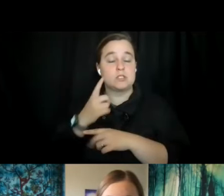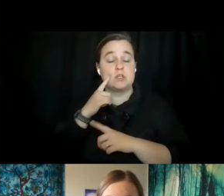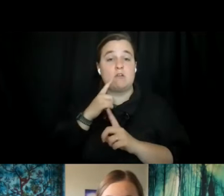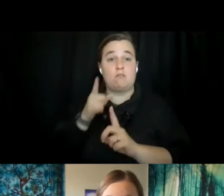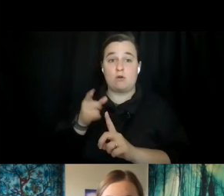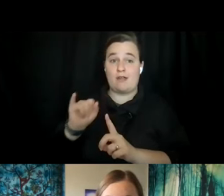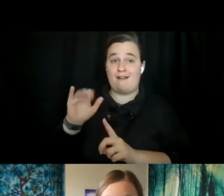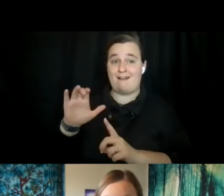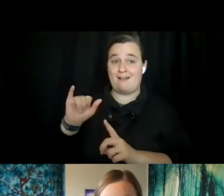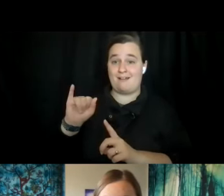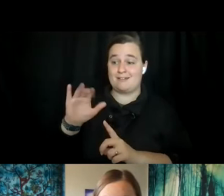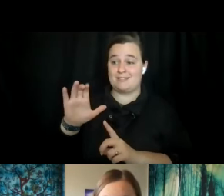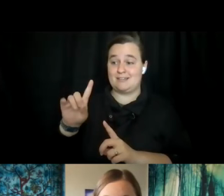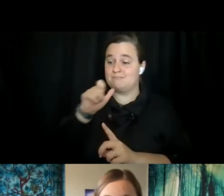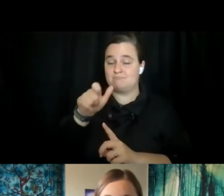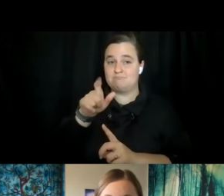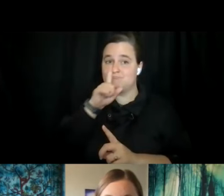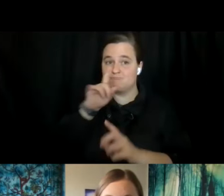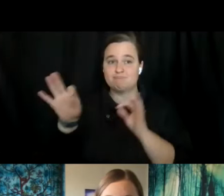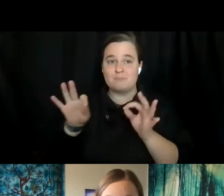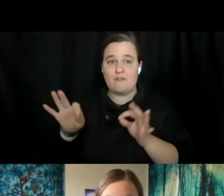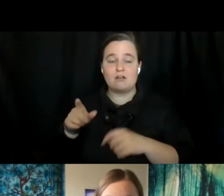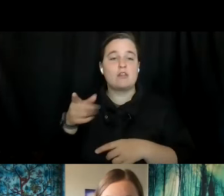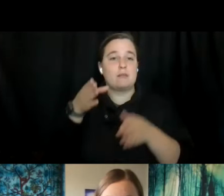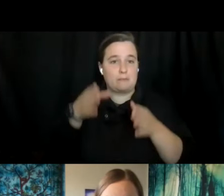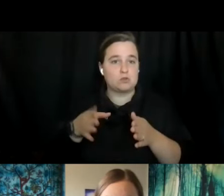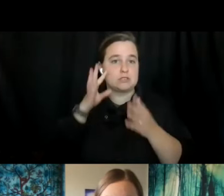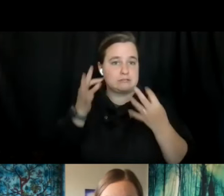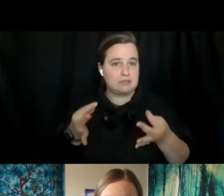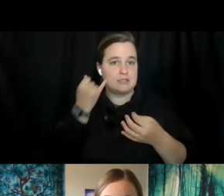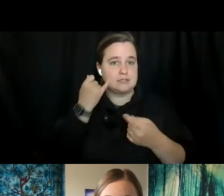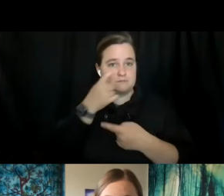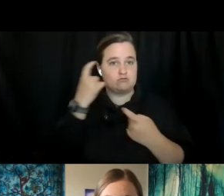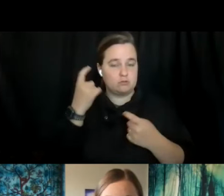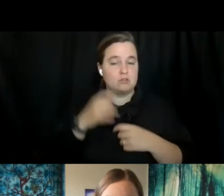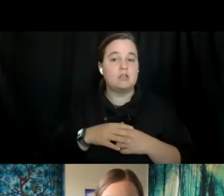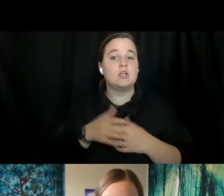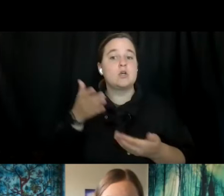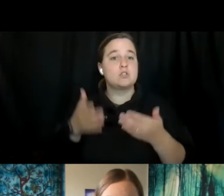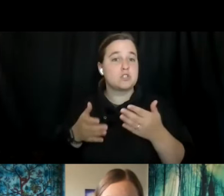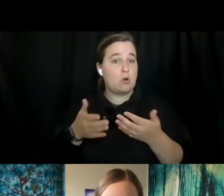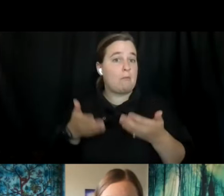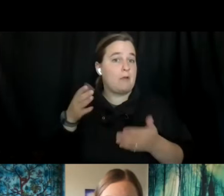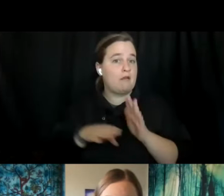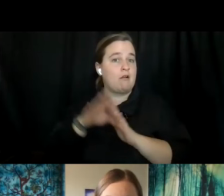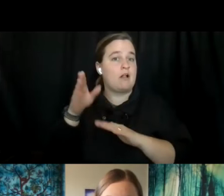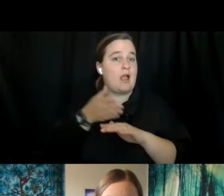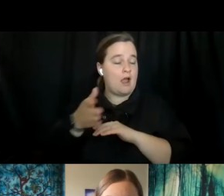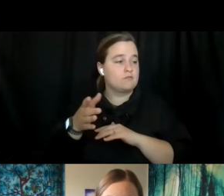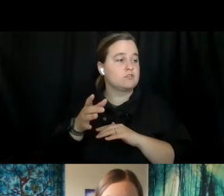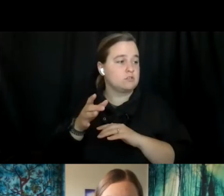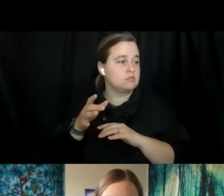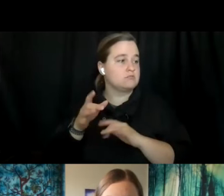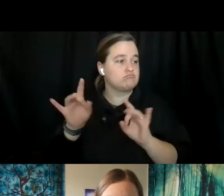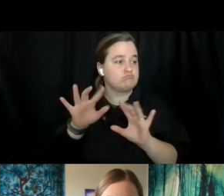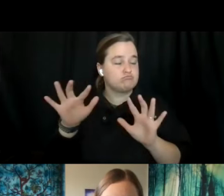is up to the person. So it's something that it may develop following exposure to extremely threatening or horrific event